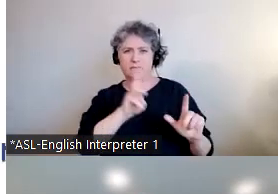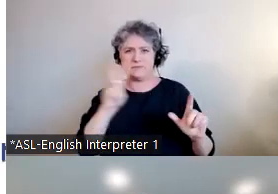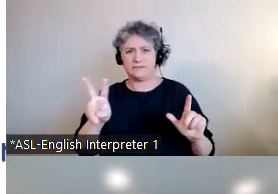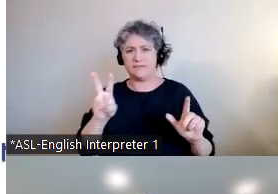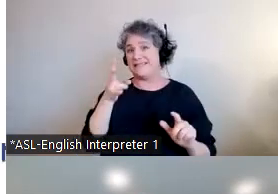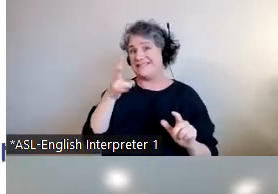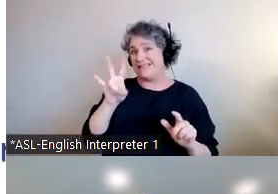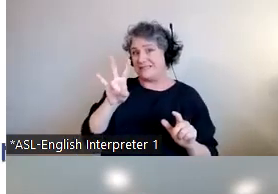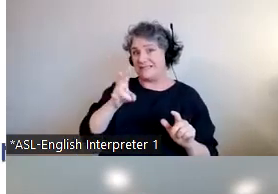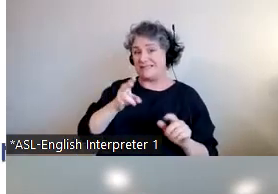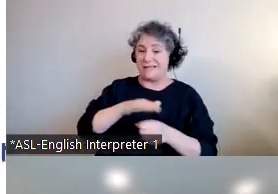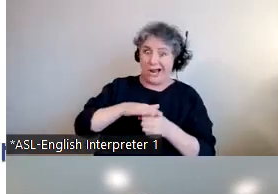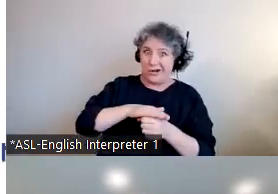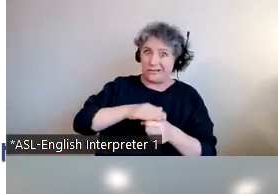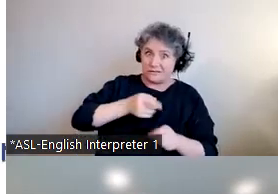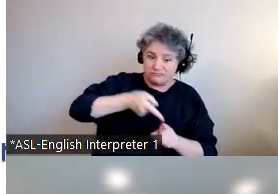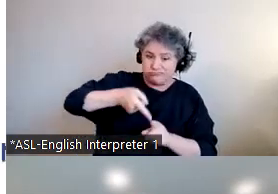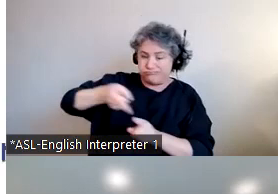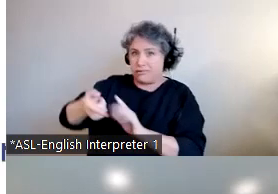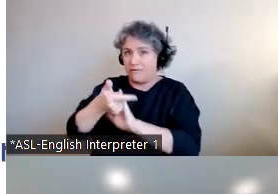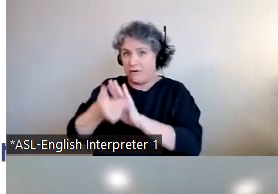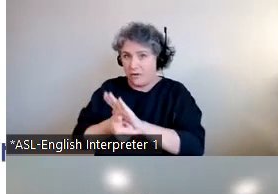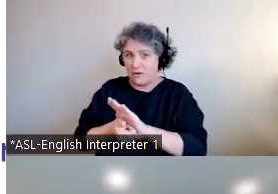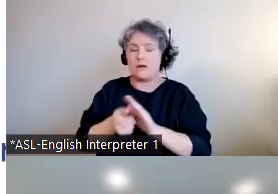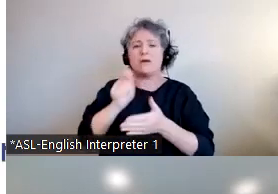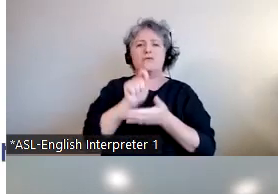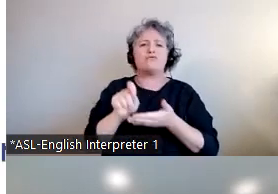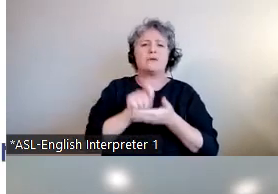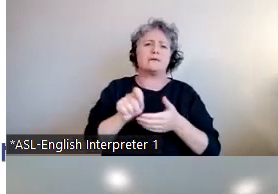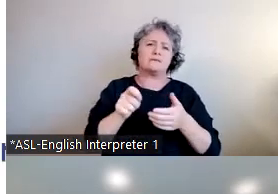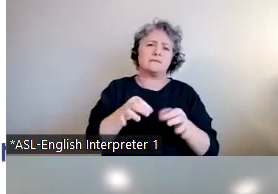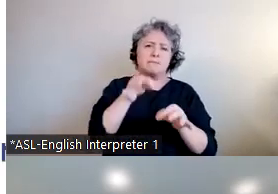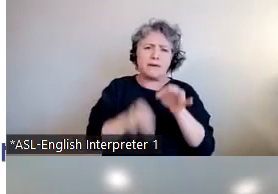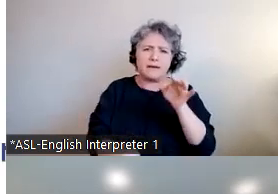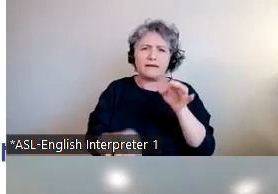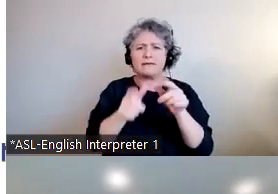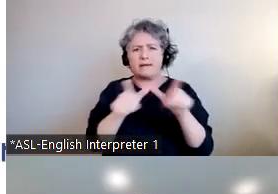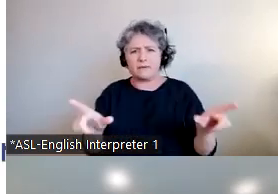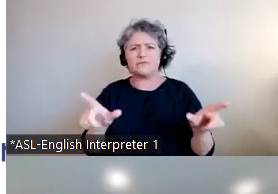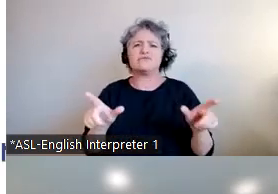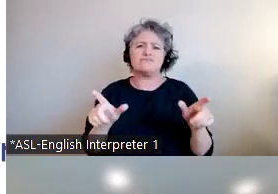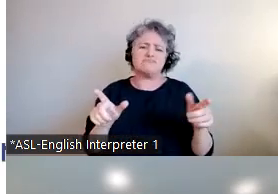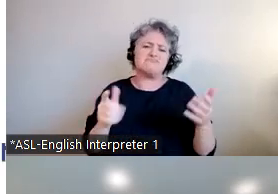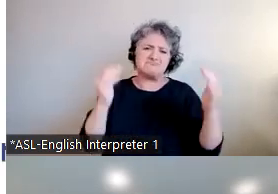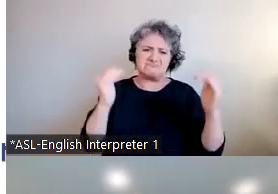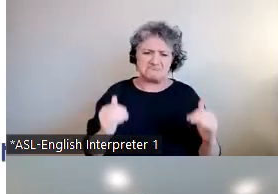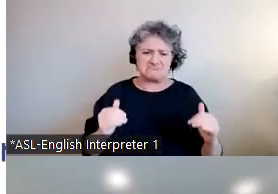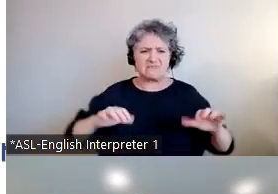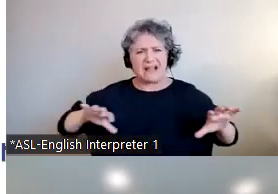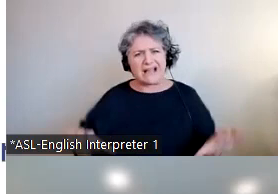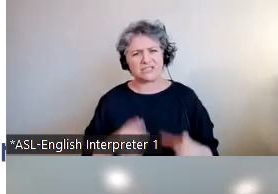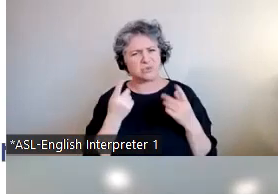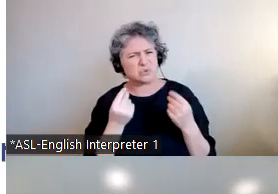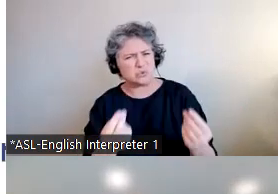law, again, all written in accessible and plain language. So this site provides actions that can be